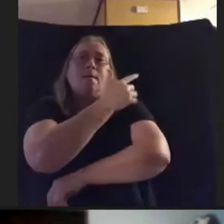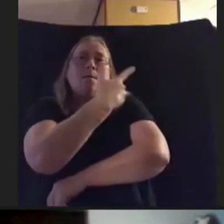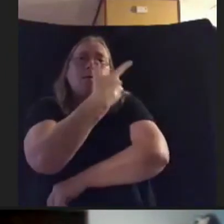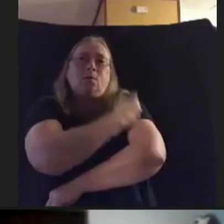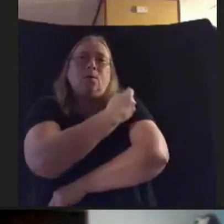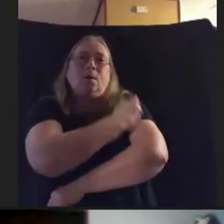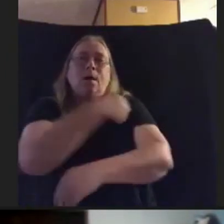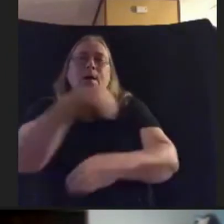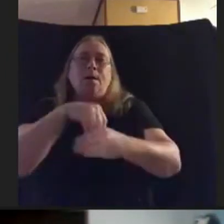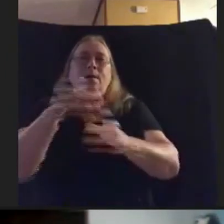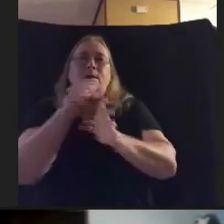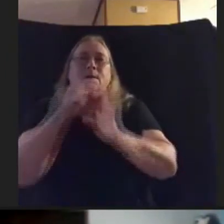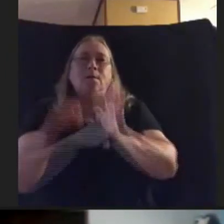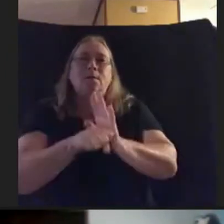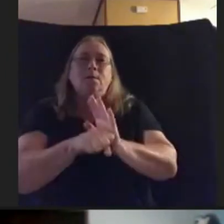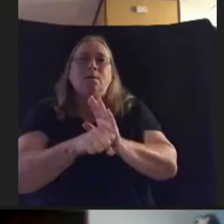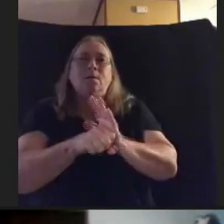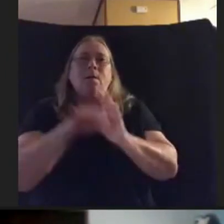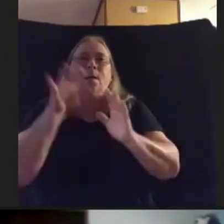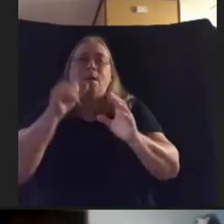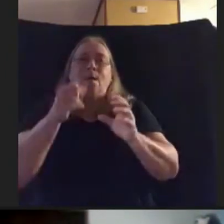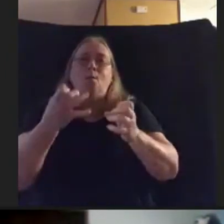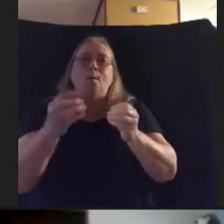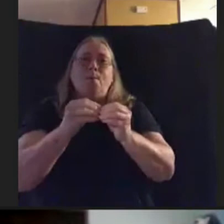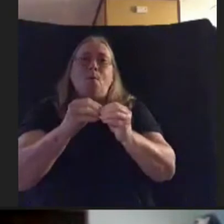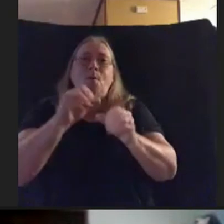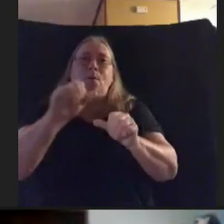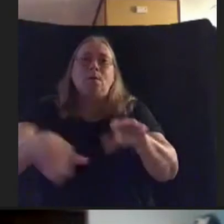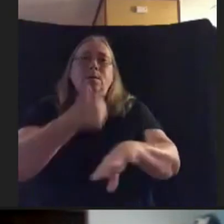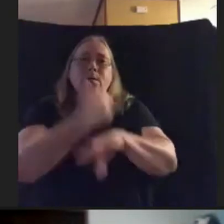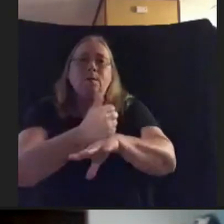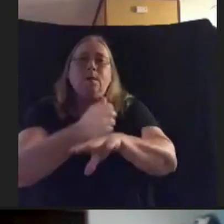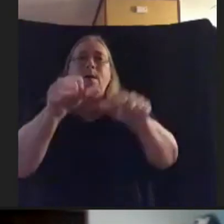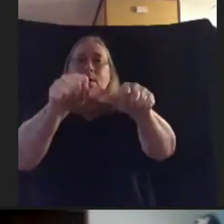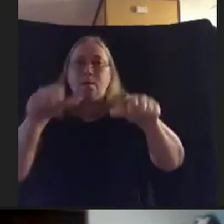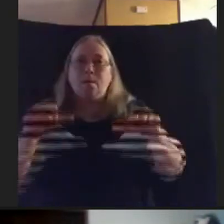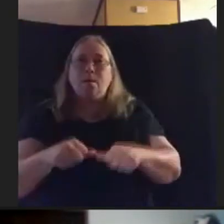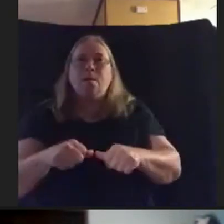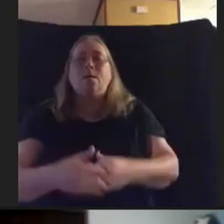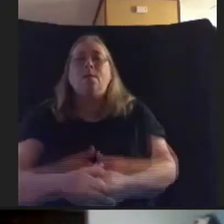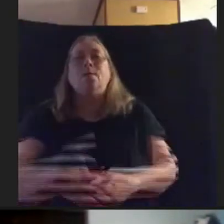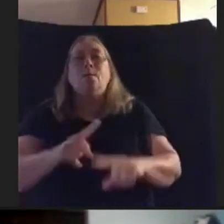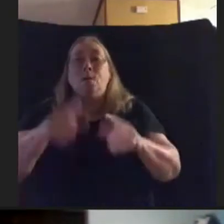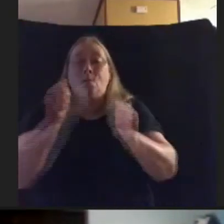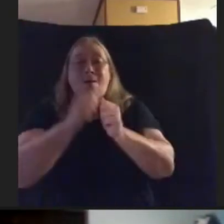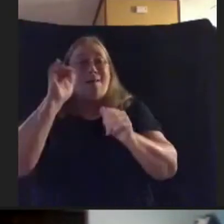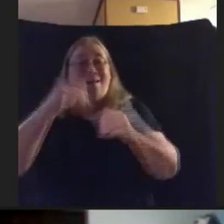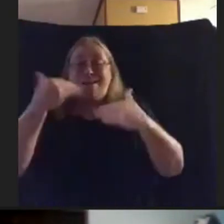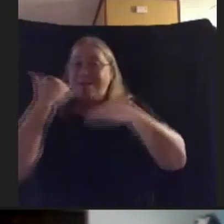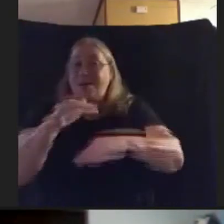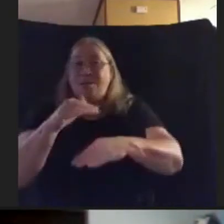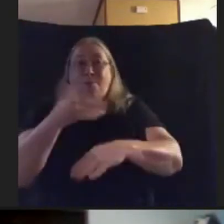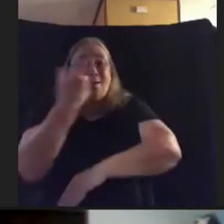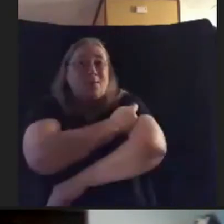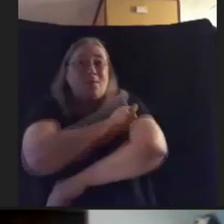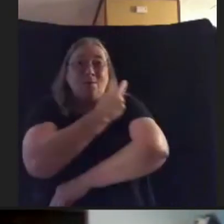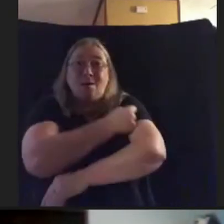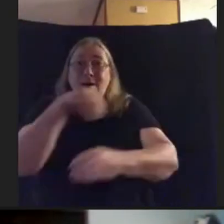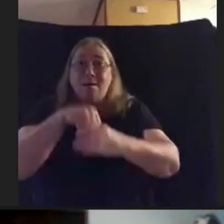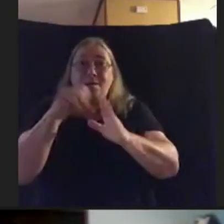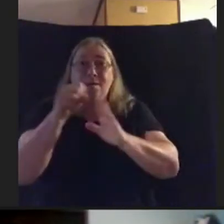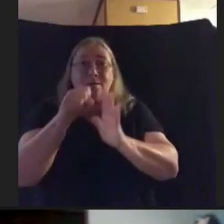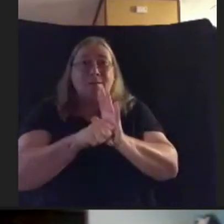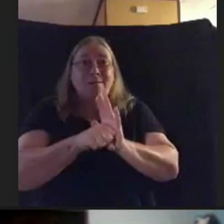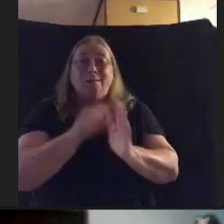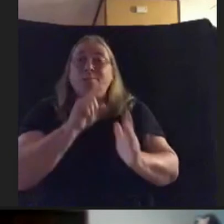increase geography, and we're going to work with some partners to try to help do that. But with the limited doses that are available in our state, there's really just no way